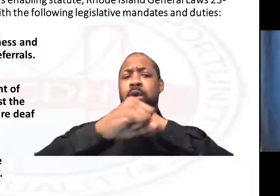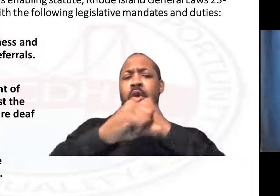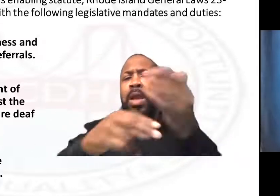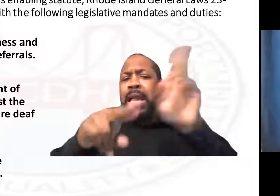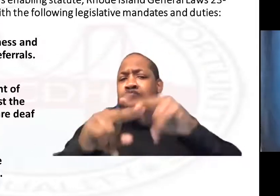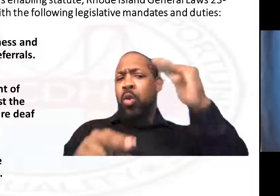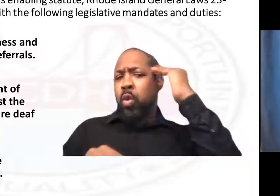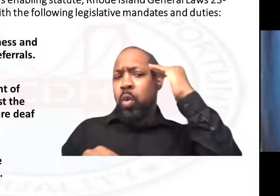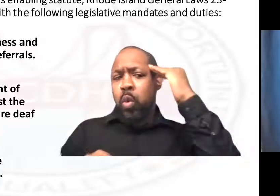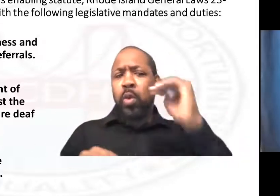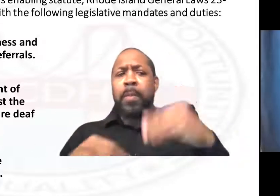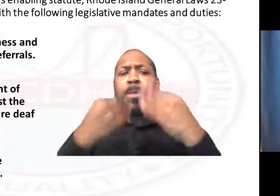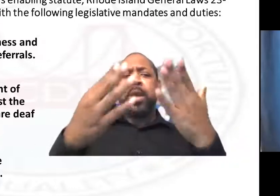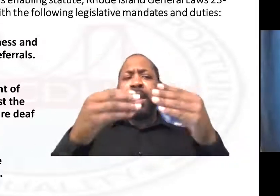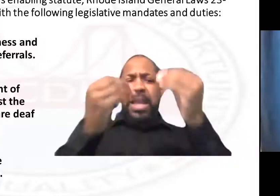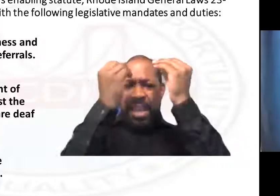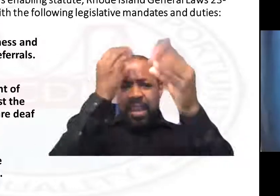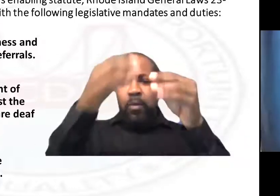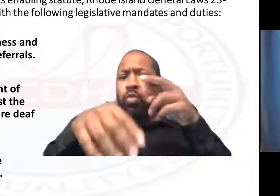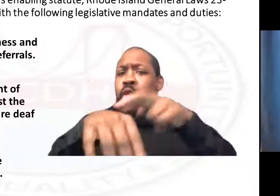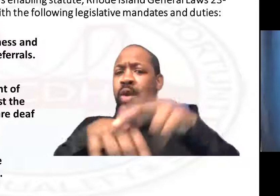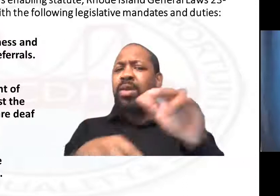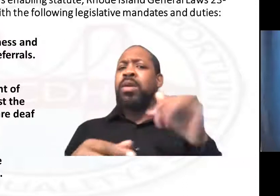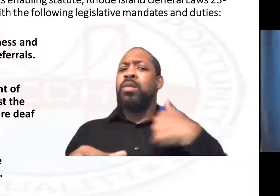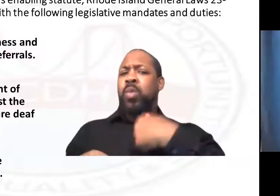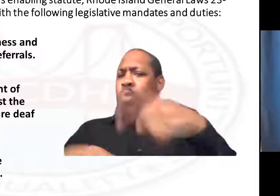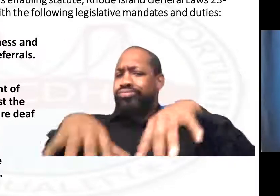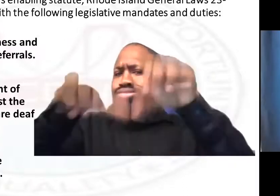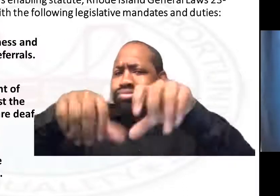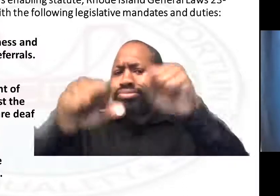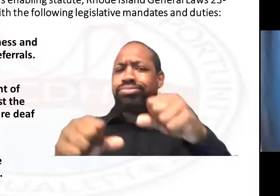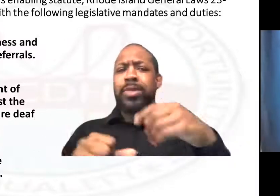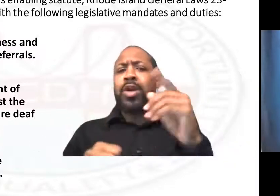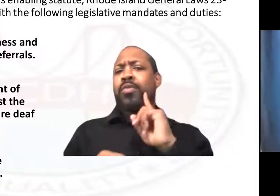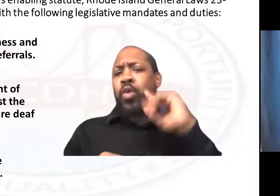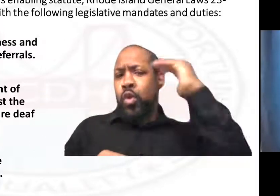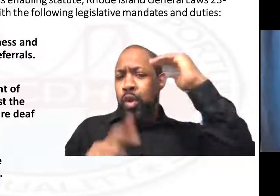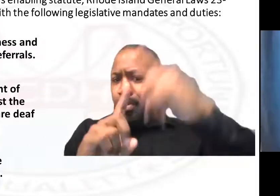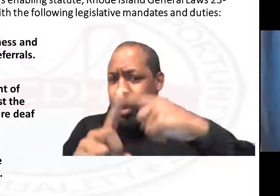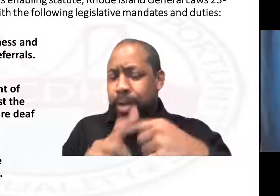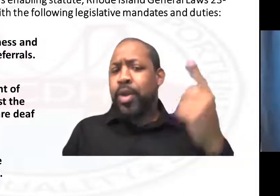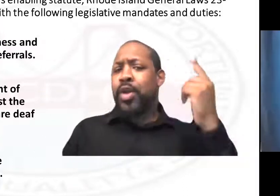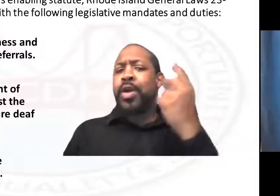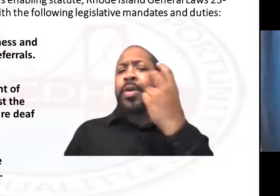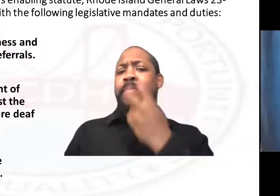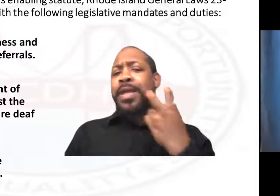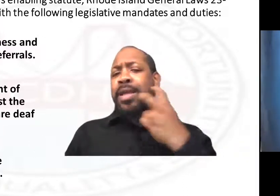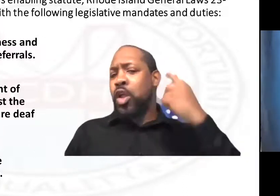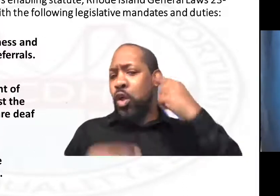The next slide is to promote an increased awareness and provide information and referrals. We want